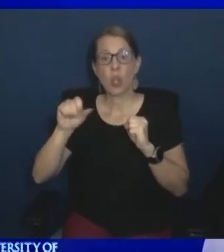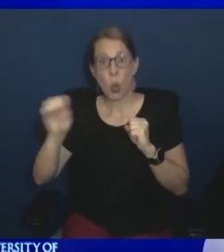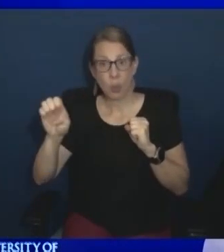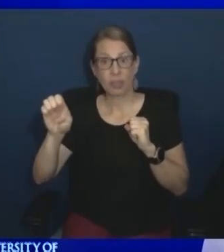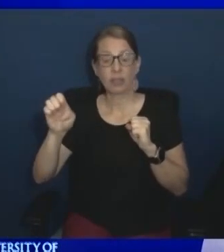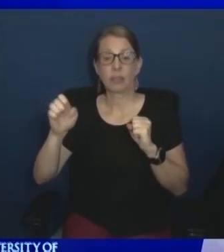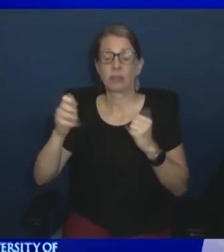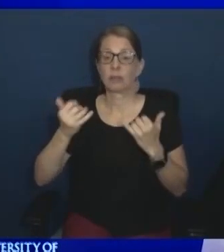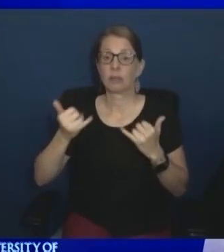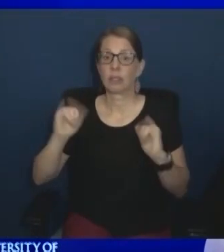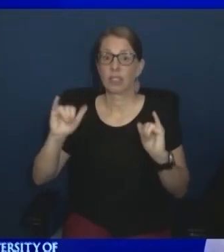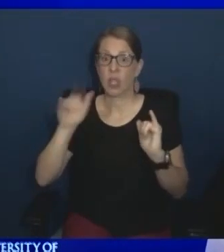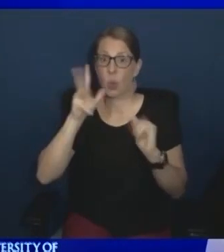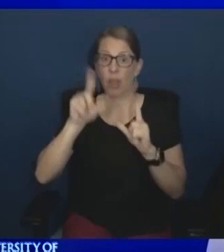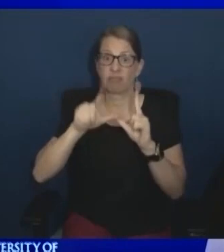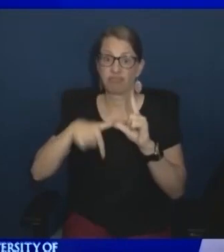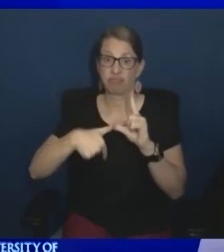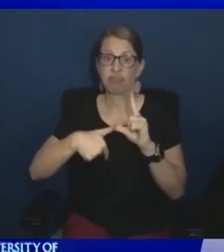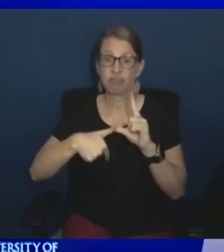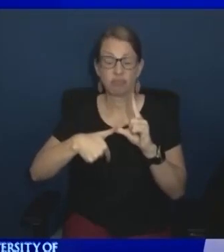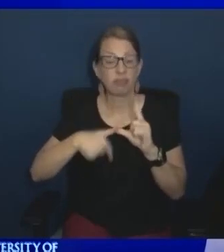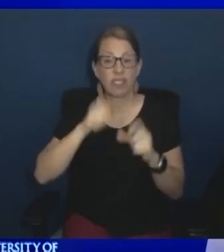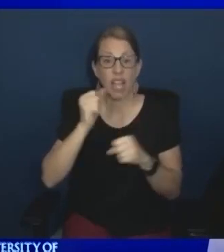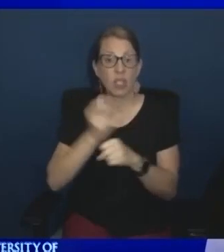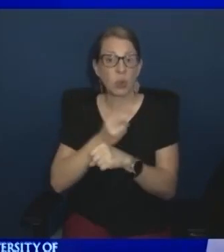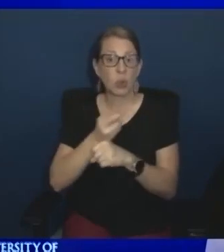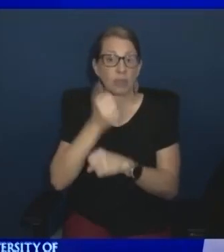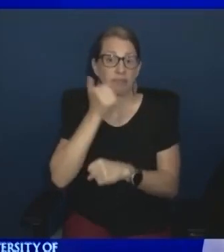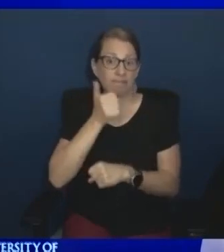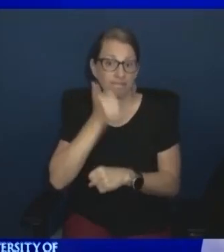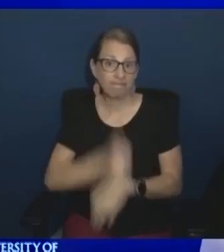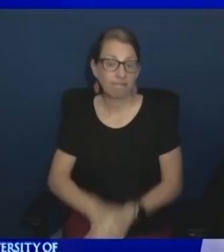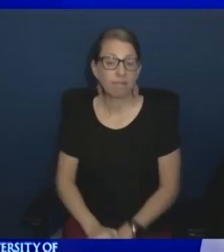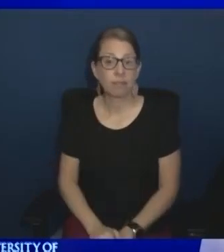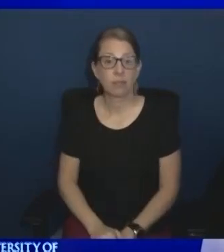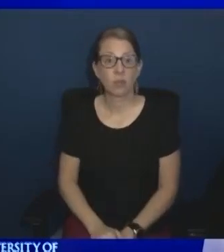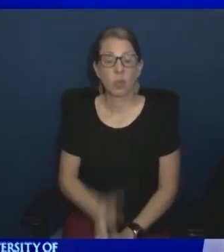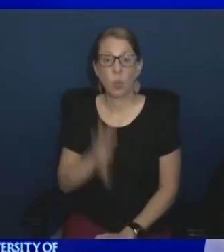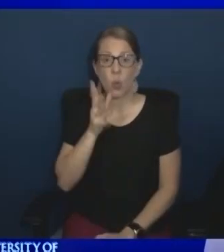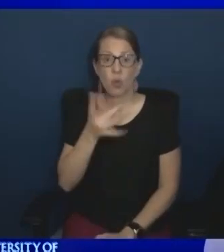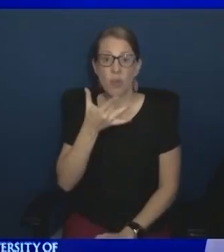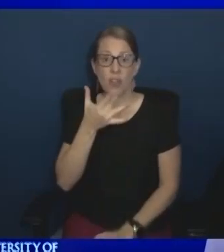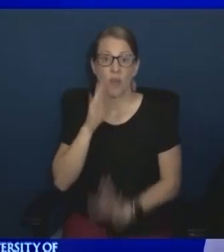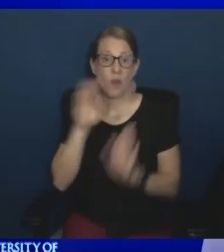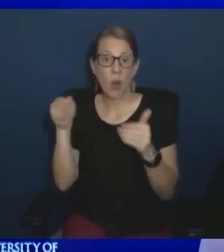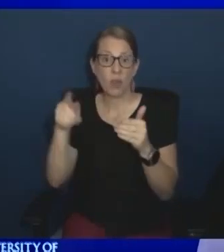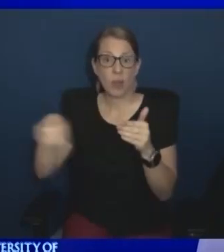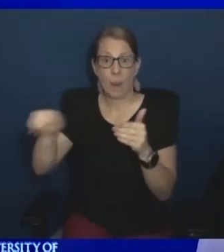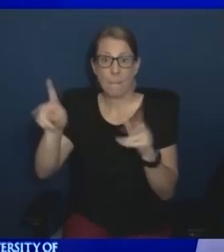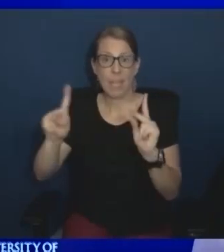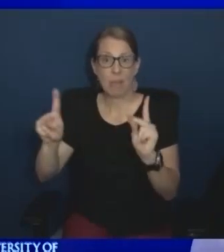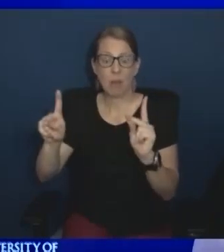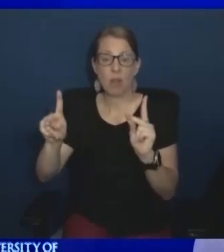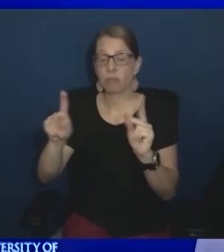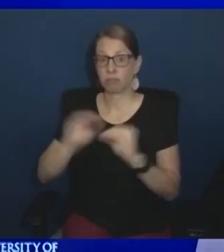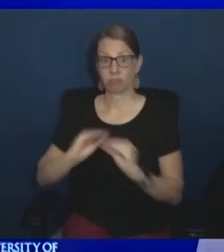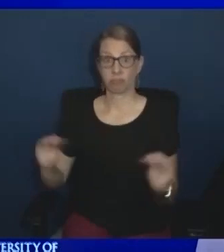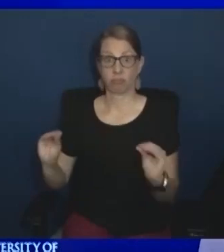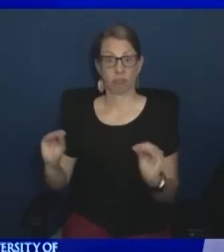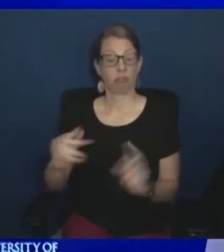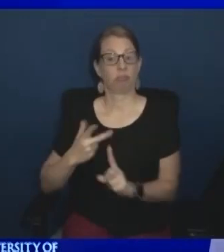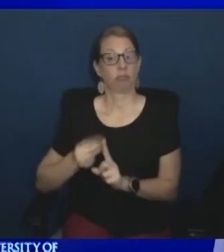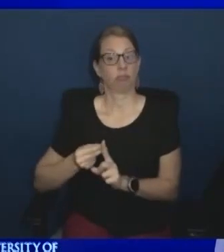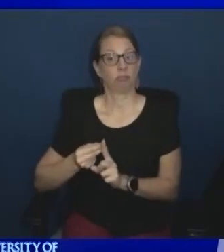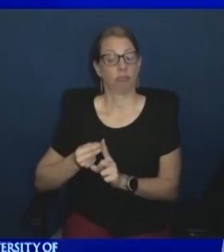to expiration and not being used every day. I think we would all rather focus on those people who haven't gotten any dosing of vaccine to go out and